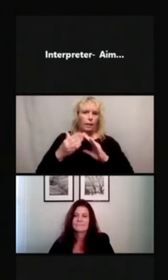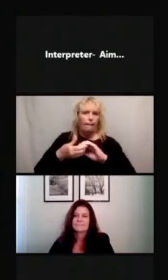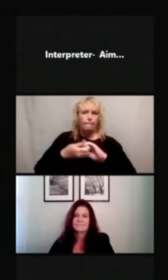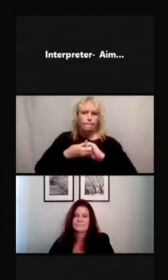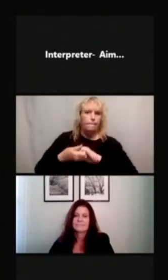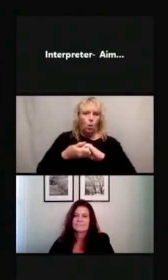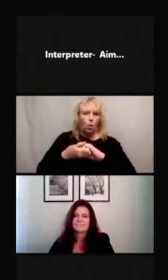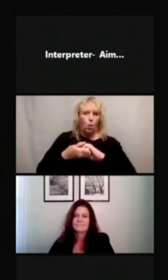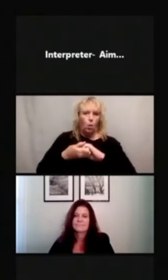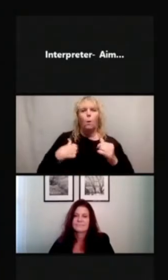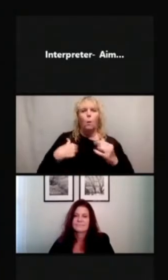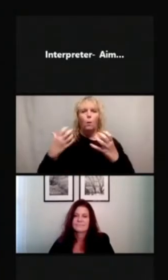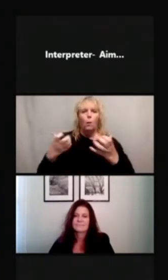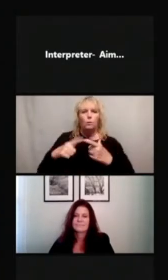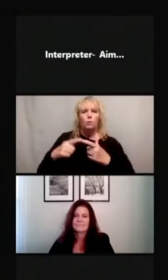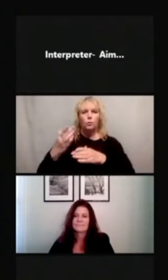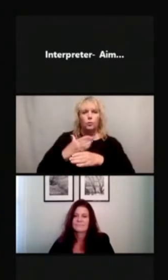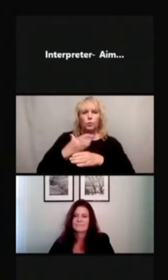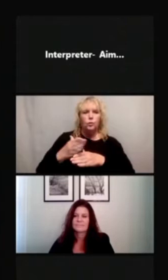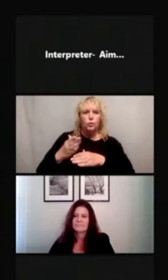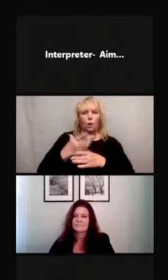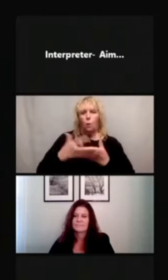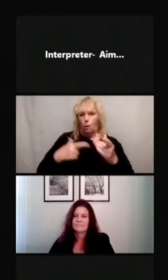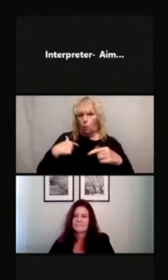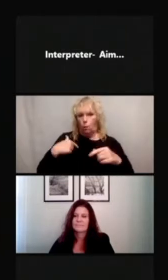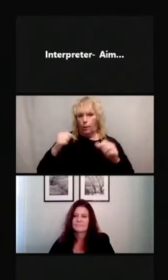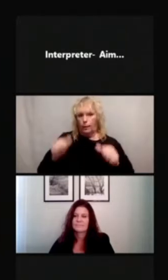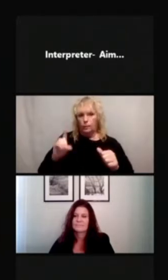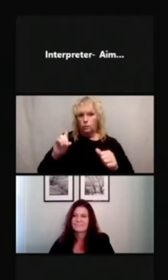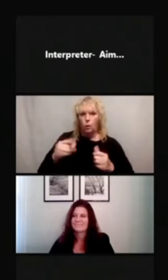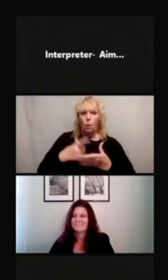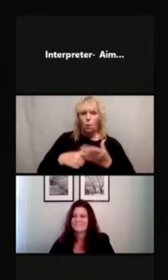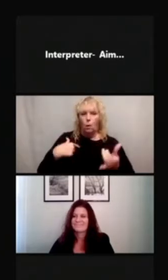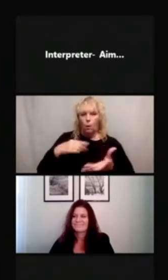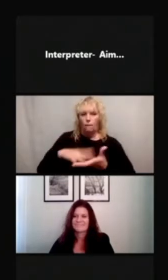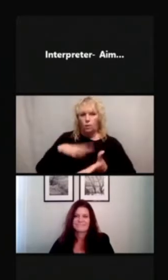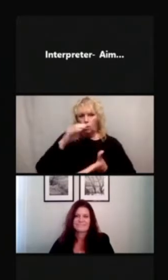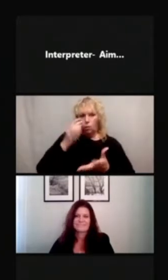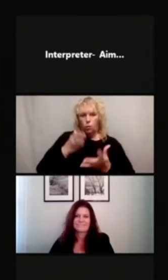about what we're doing and what we've learned through that process.